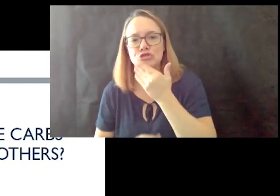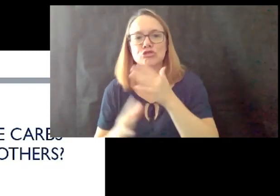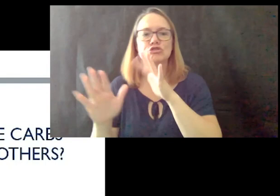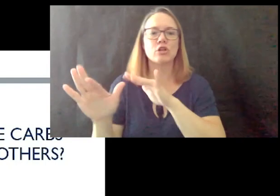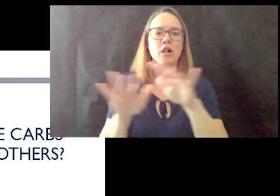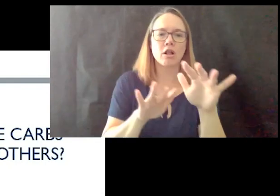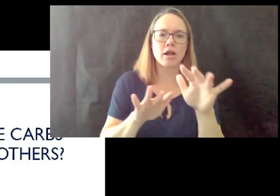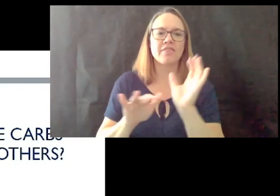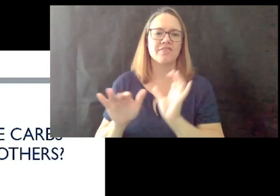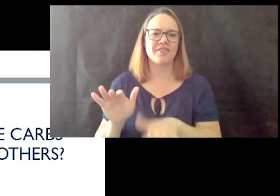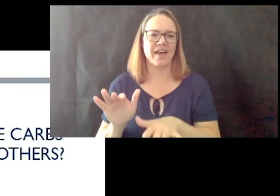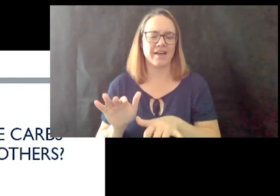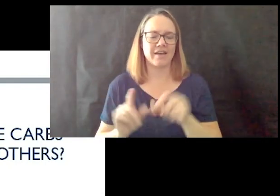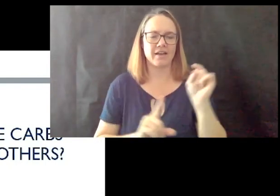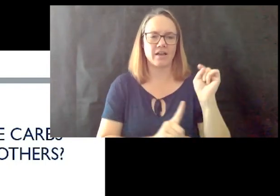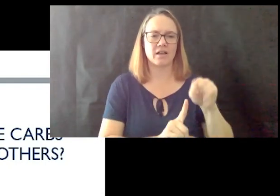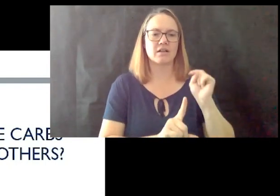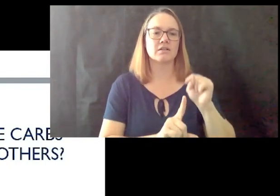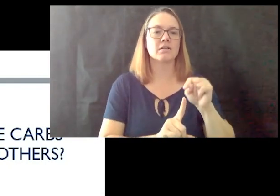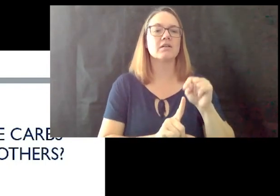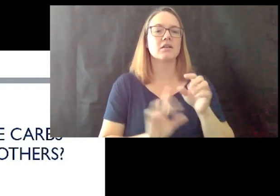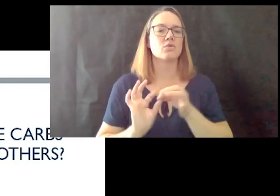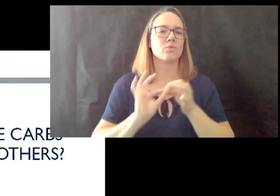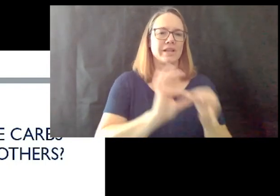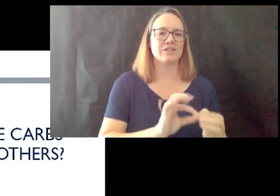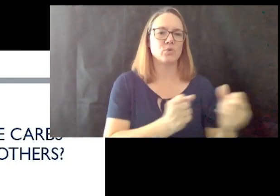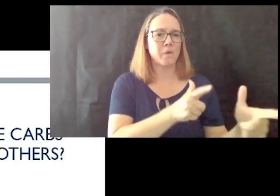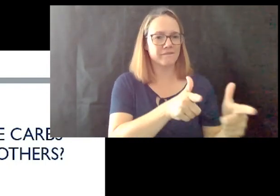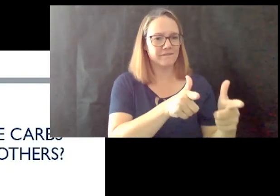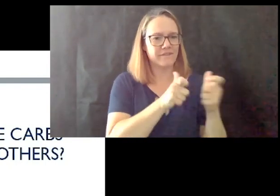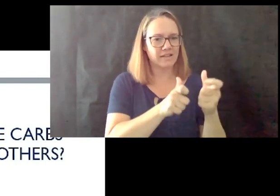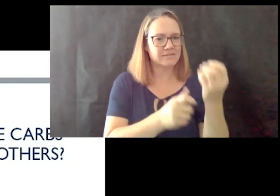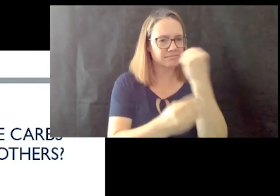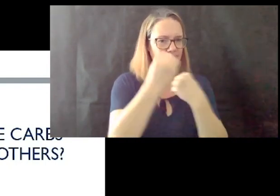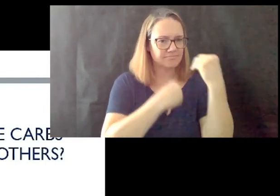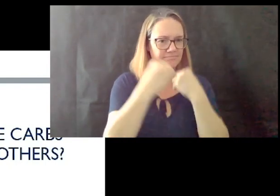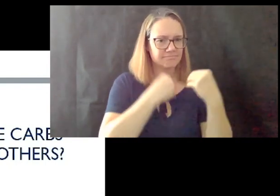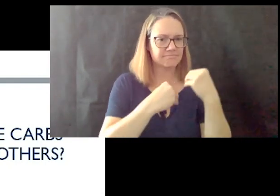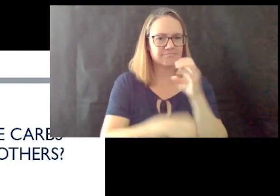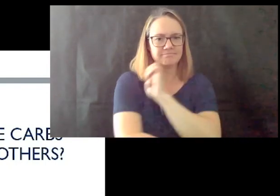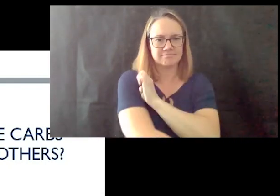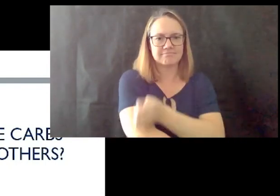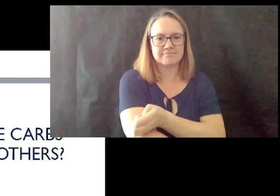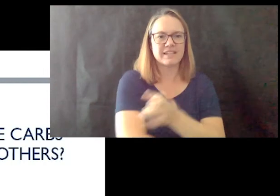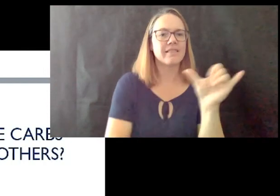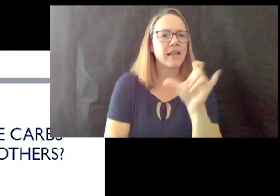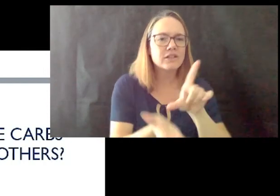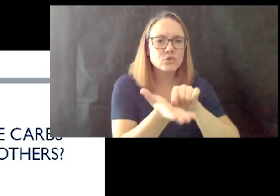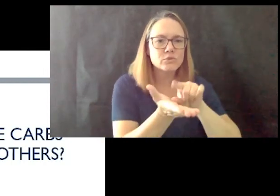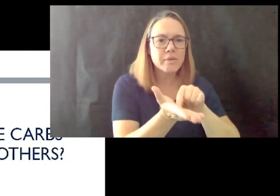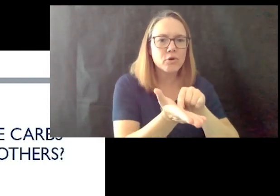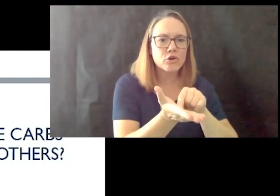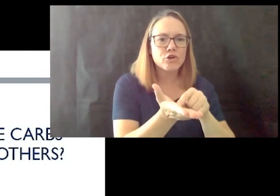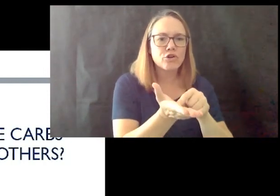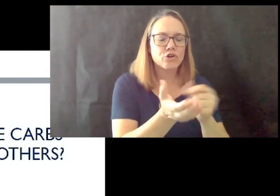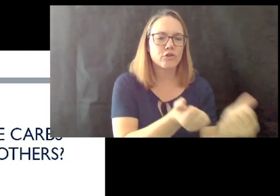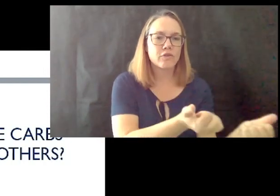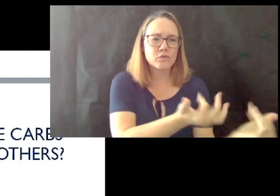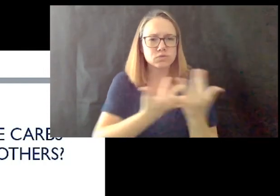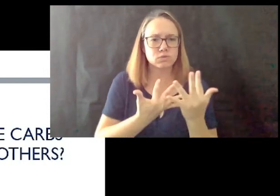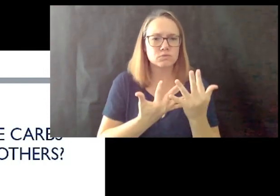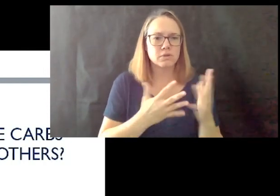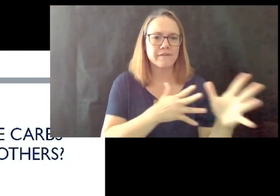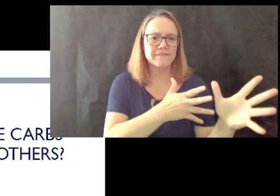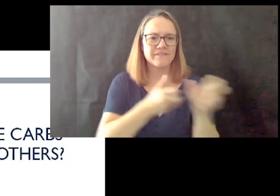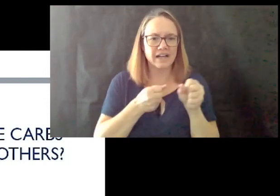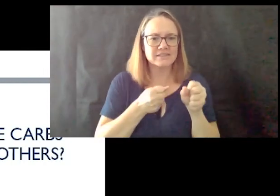milk sugars, sweeteners, things like that, this serves as quick fuel for the body, sort of like when you burn a newspaper. So it's